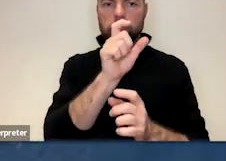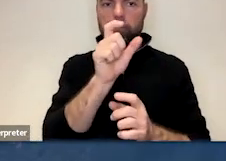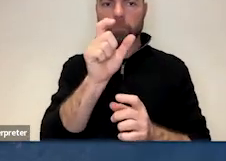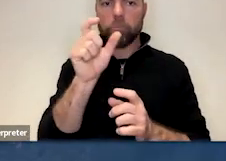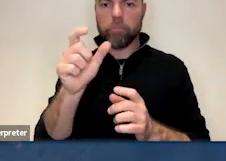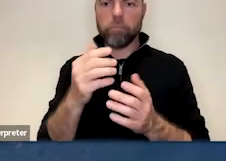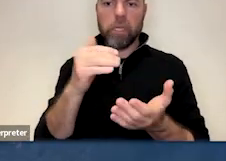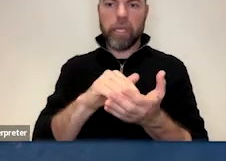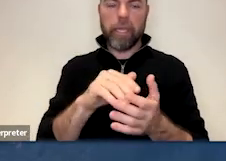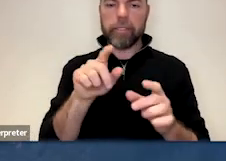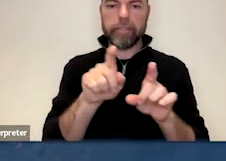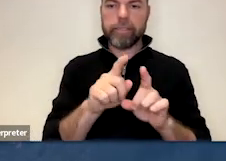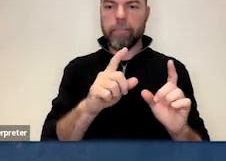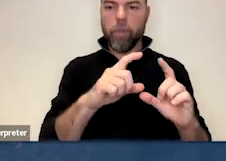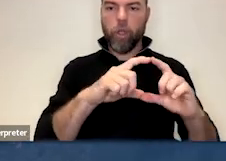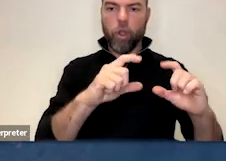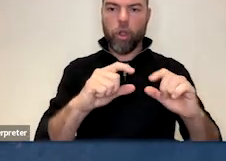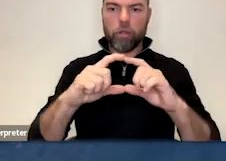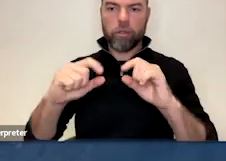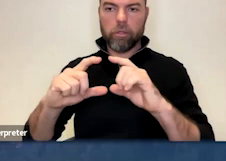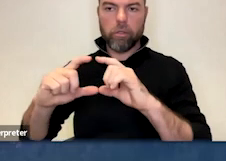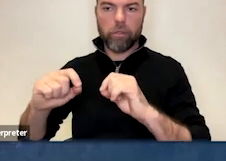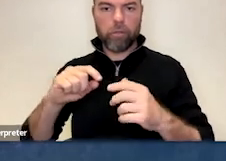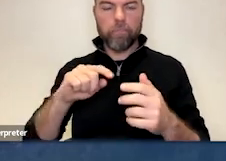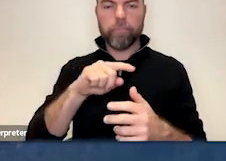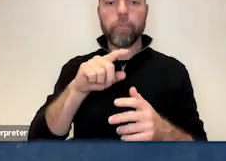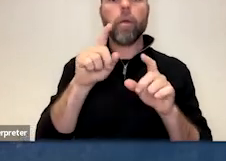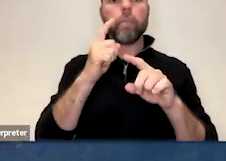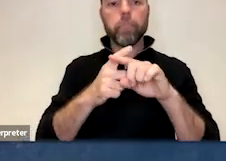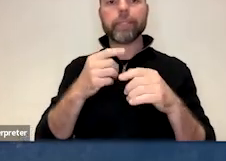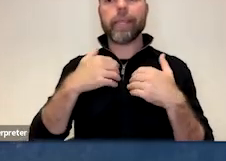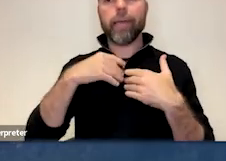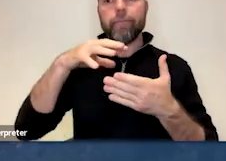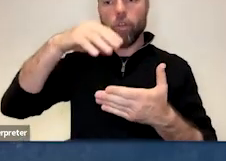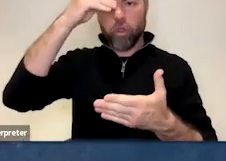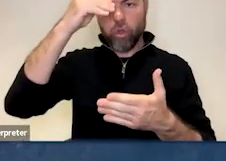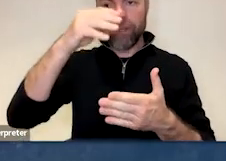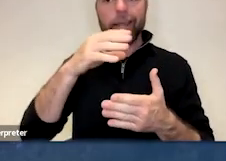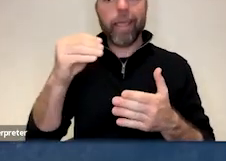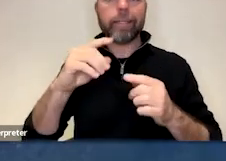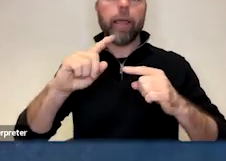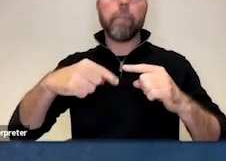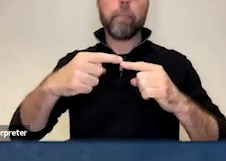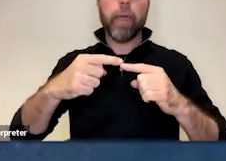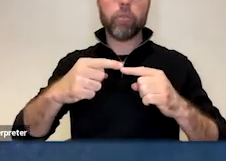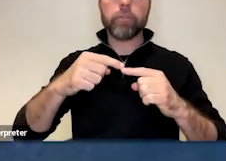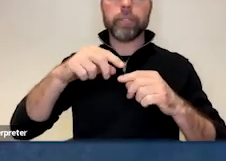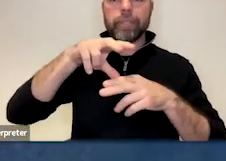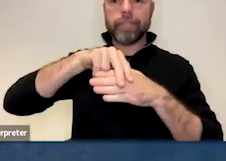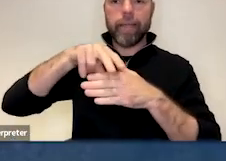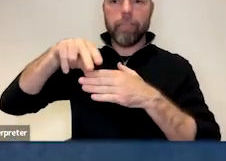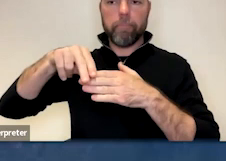duplicated in these cards down here. But I also have a Learn and an About tab up here that I want to talk a little bit more